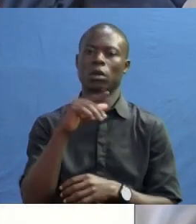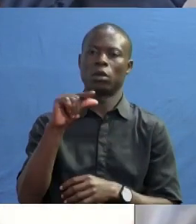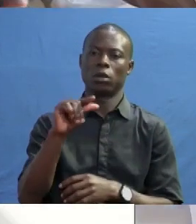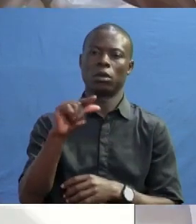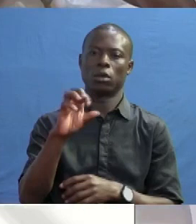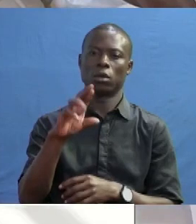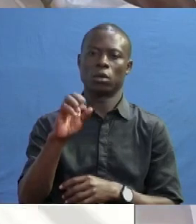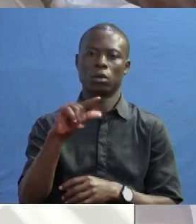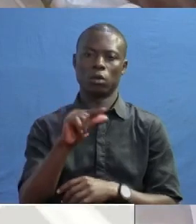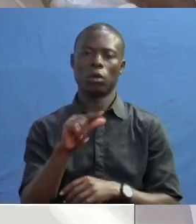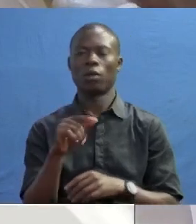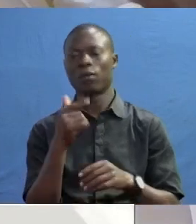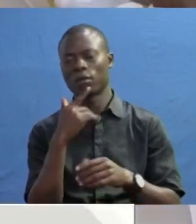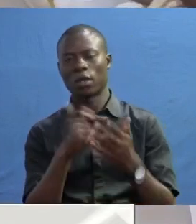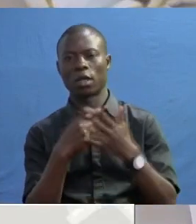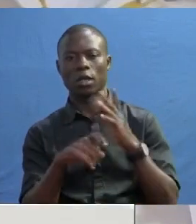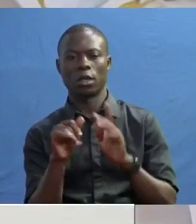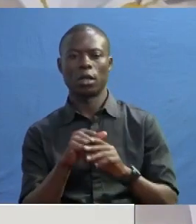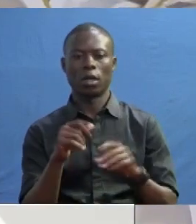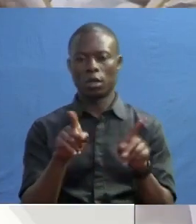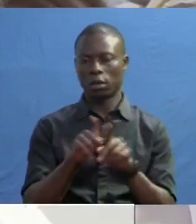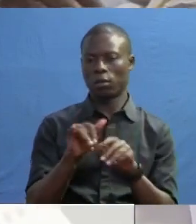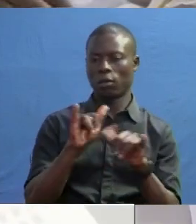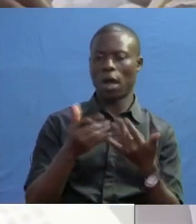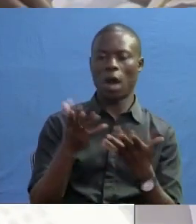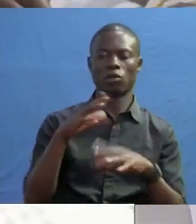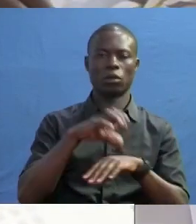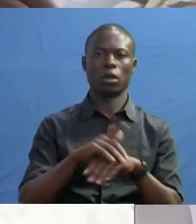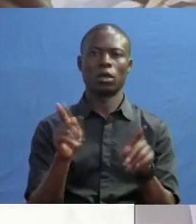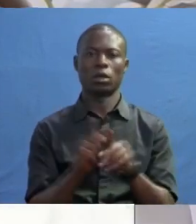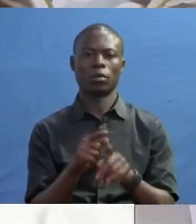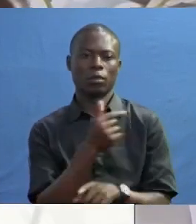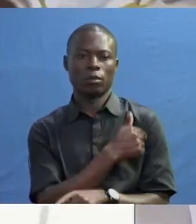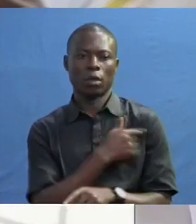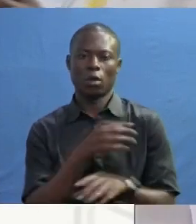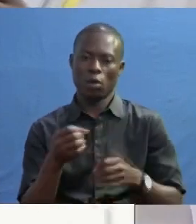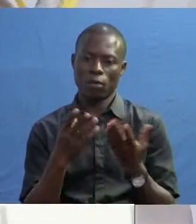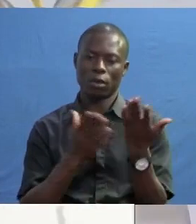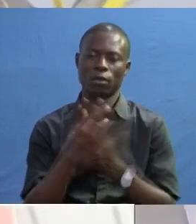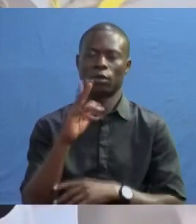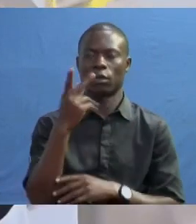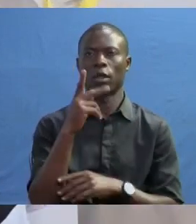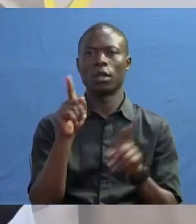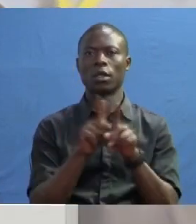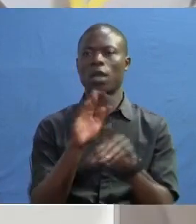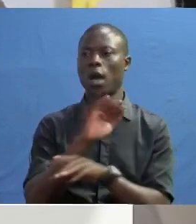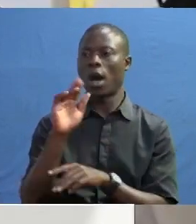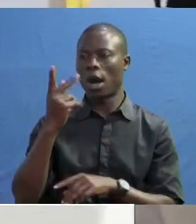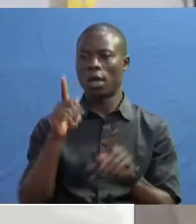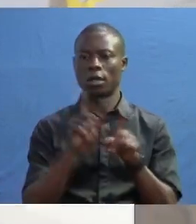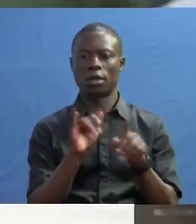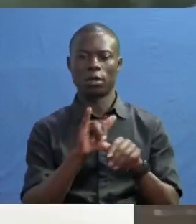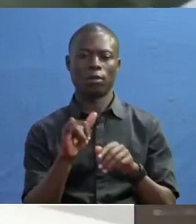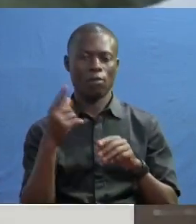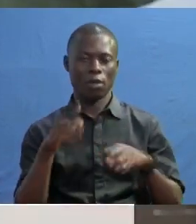the government for taxing the interns despite their meager earnings while claiming to offer services to Kenyans. He urged Kenyans to keep pushing